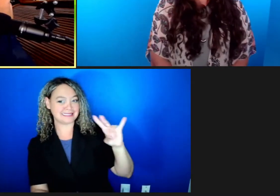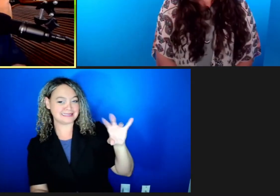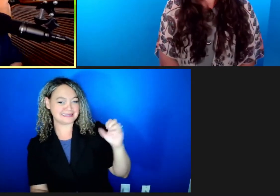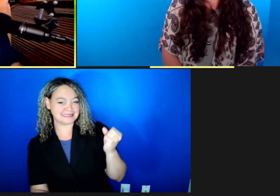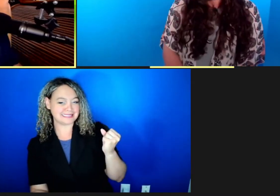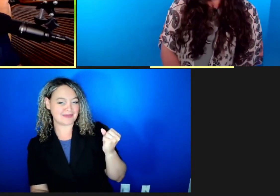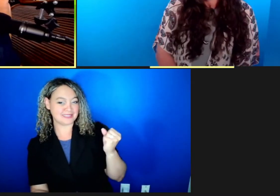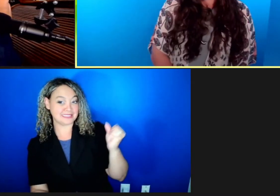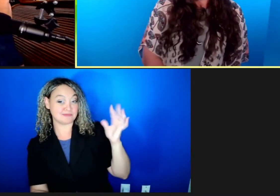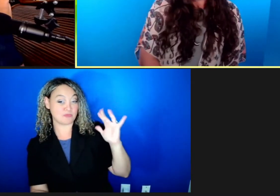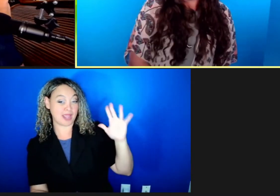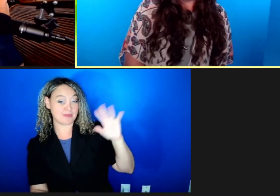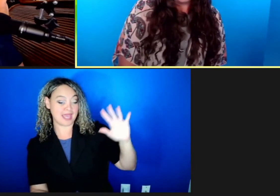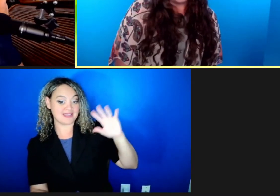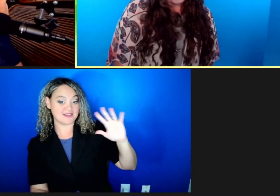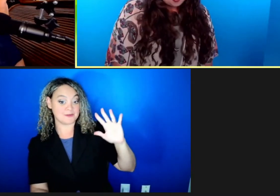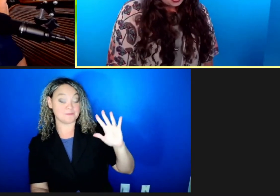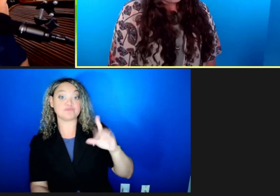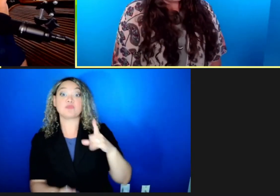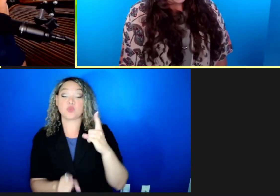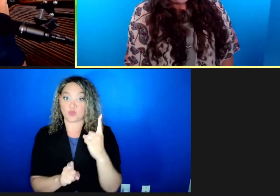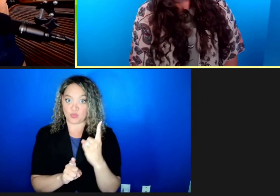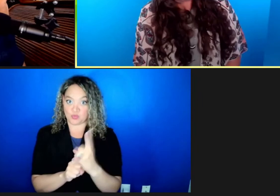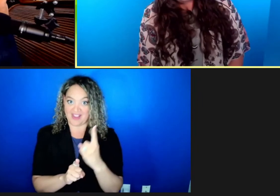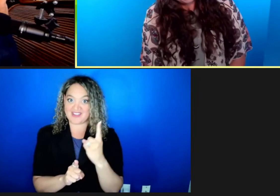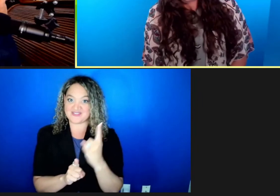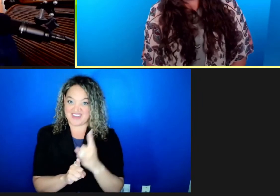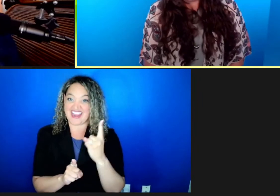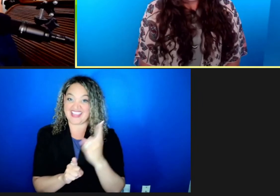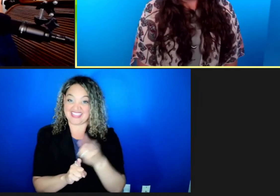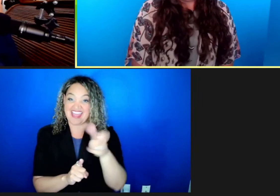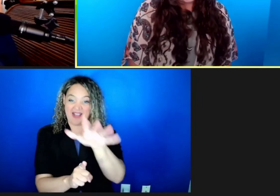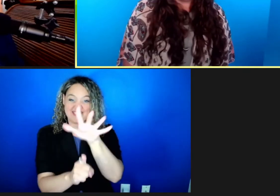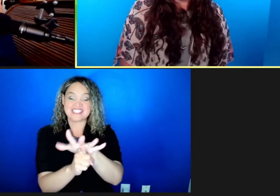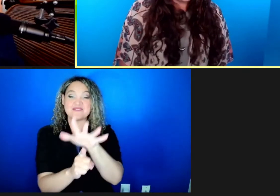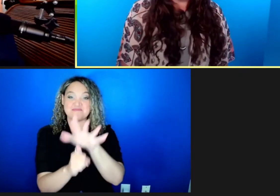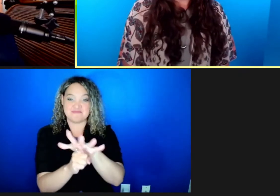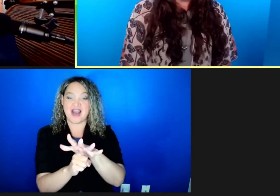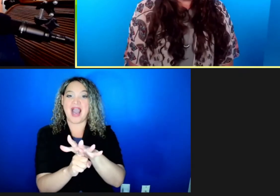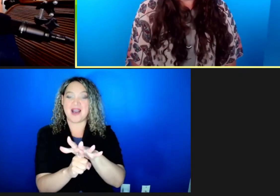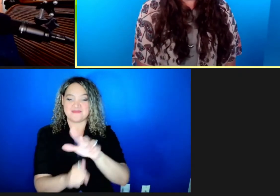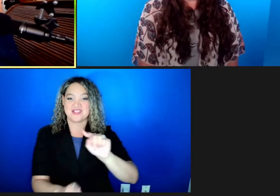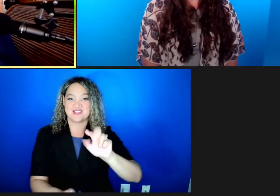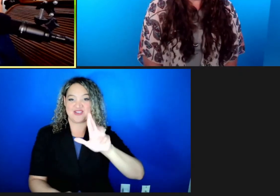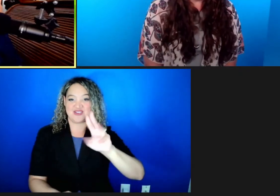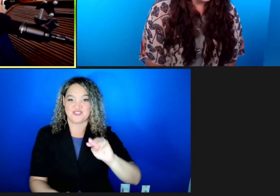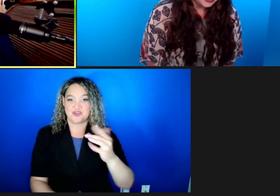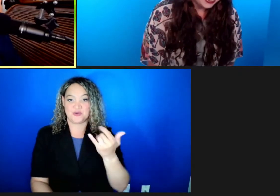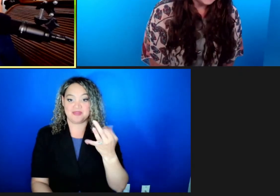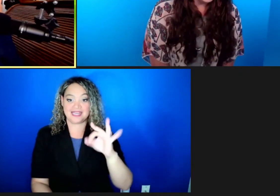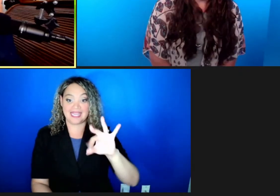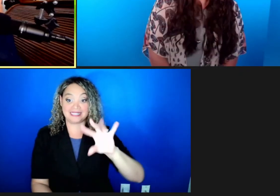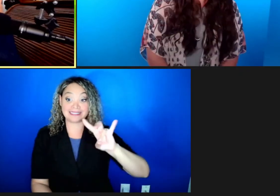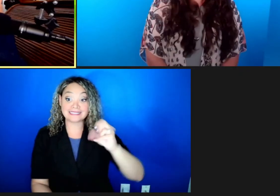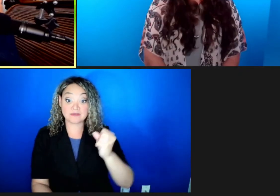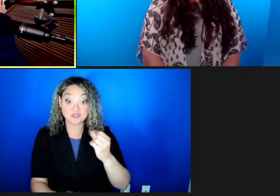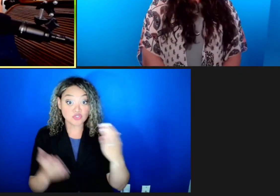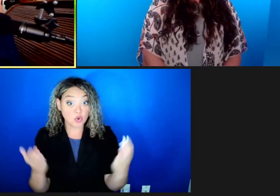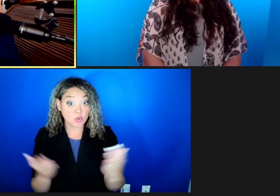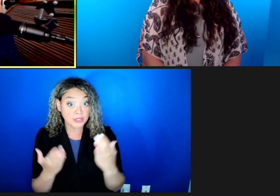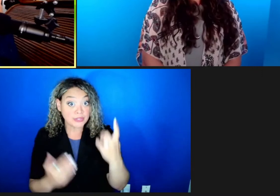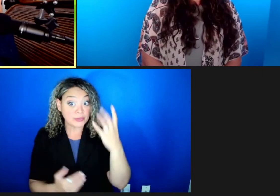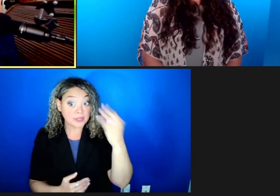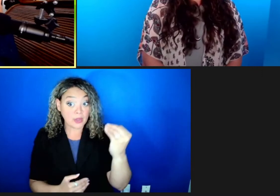1975, way back then. Yes, that was definitely the popular term in the 70s for sure. Okay, so here we go. Now we're going